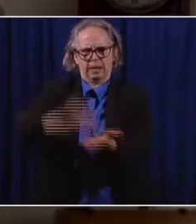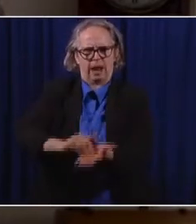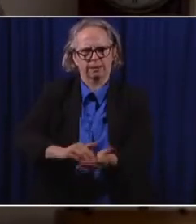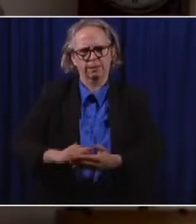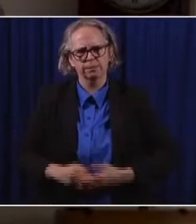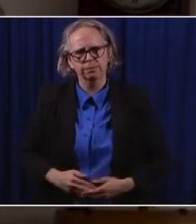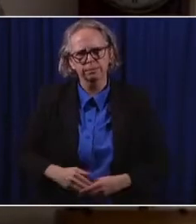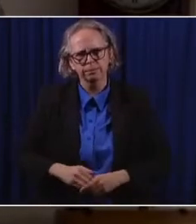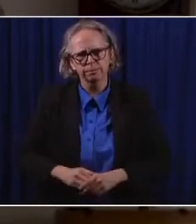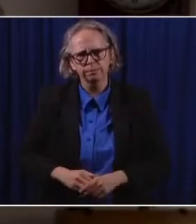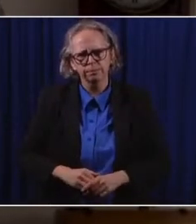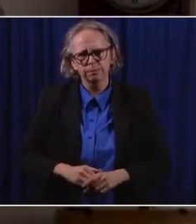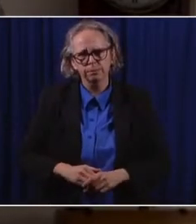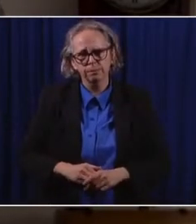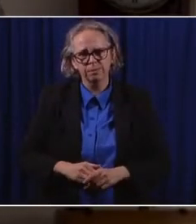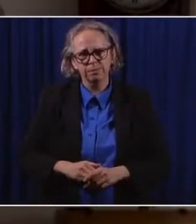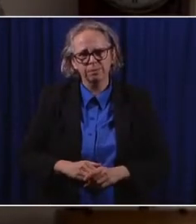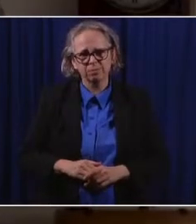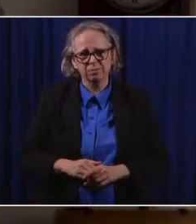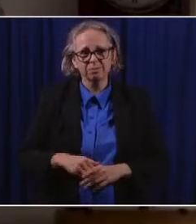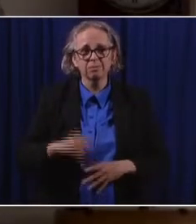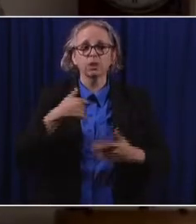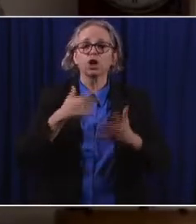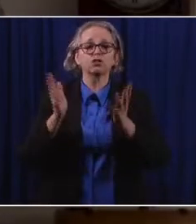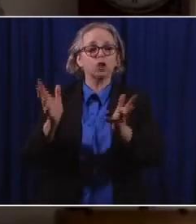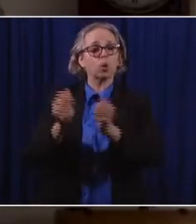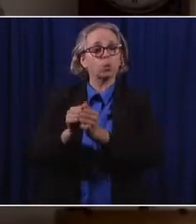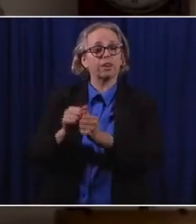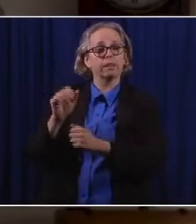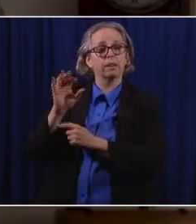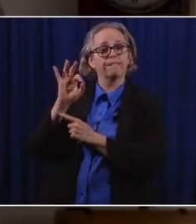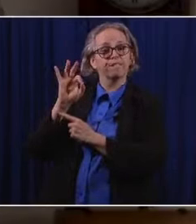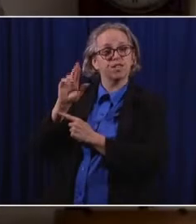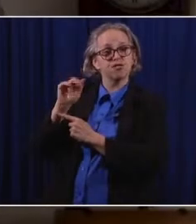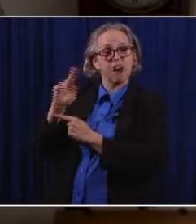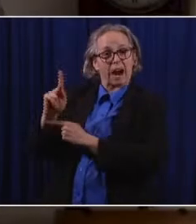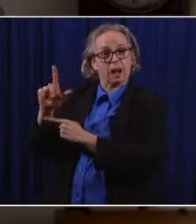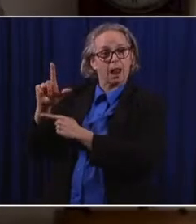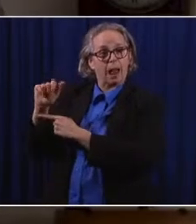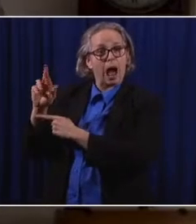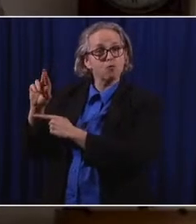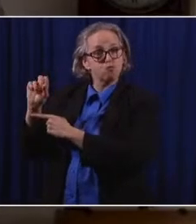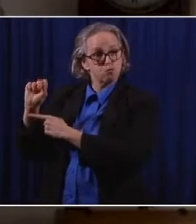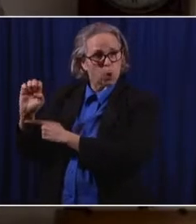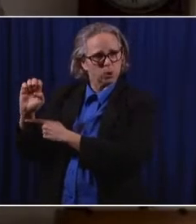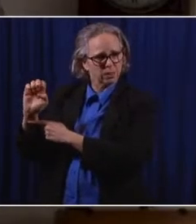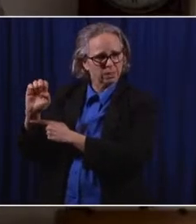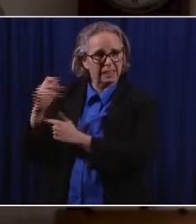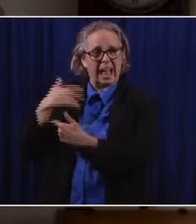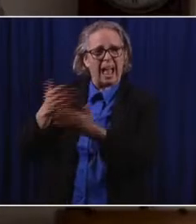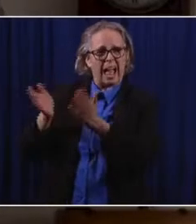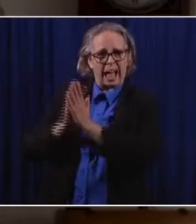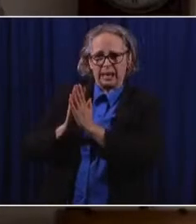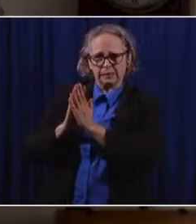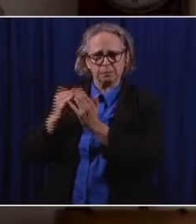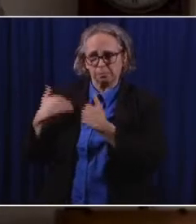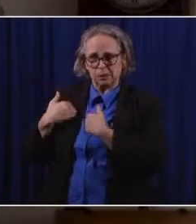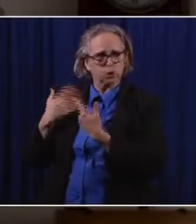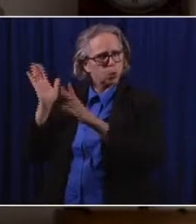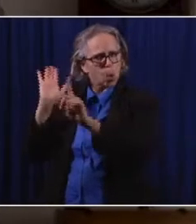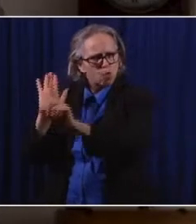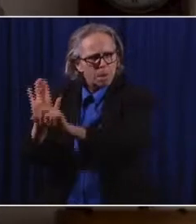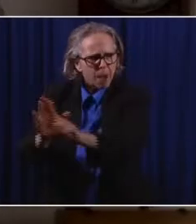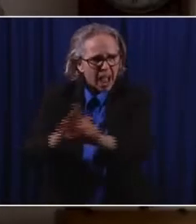Talked to Frank LaRose today. He wanted me to remind you of several things. The last day to register to vote is this coming Monday. If you are